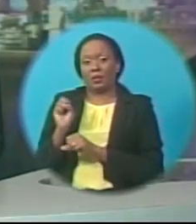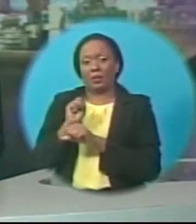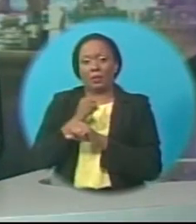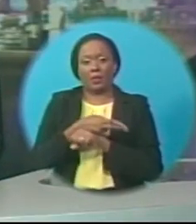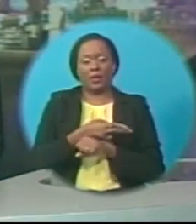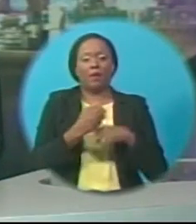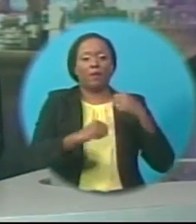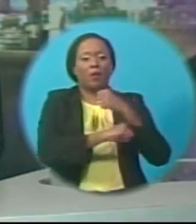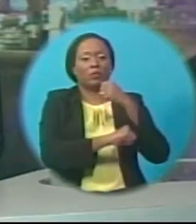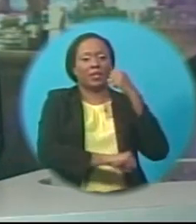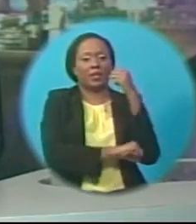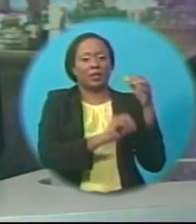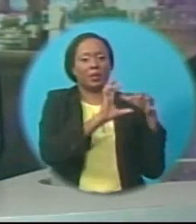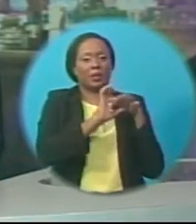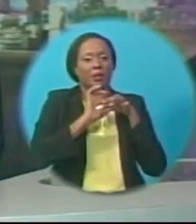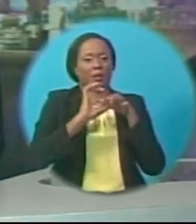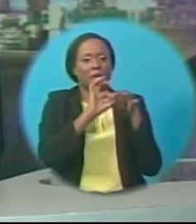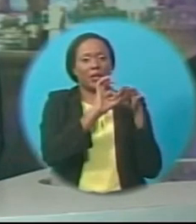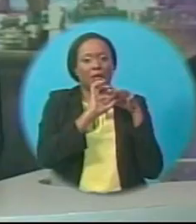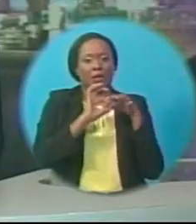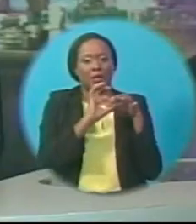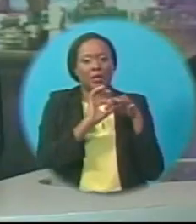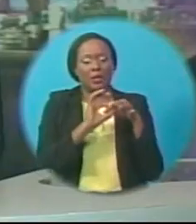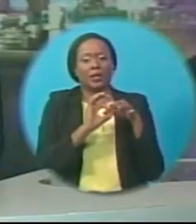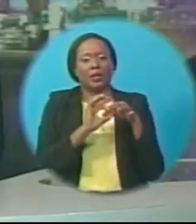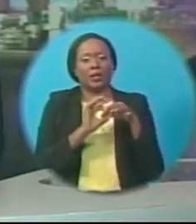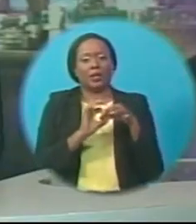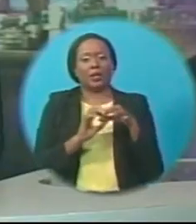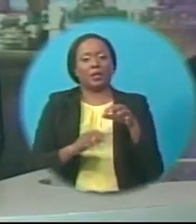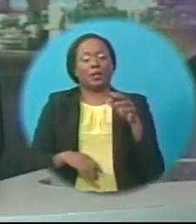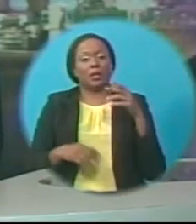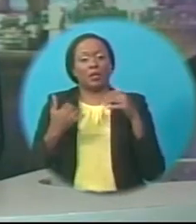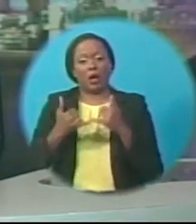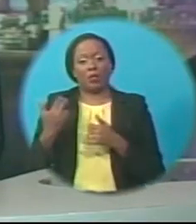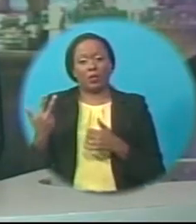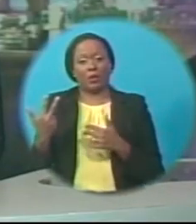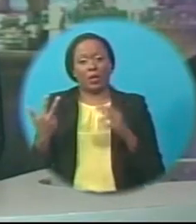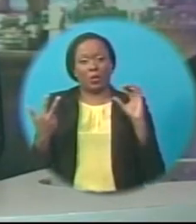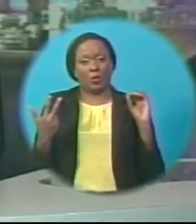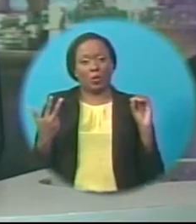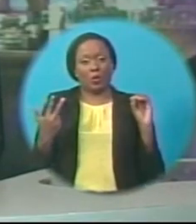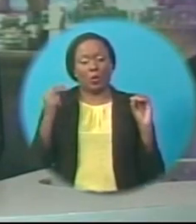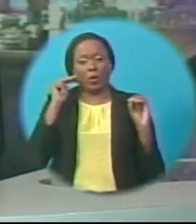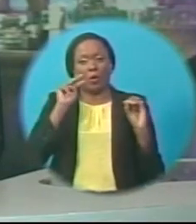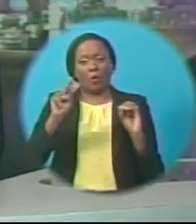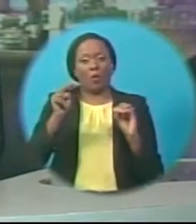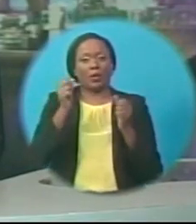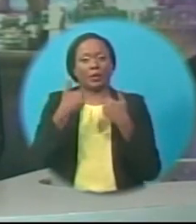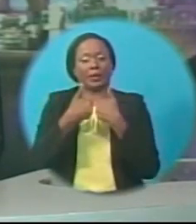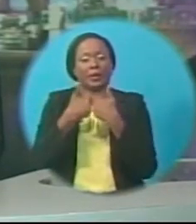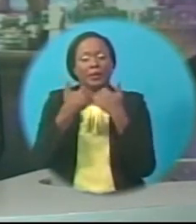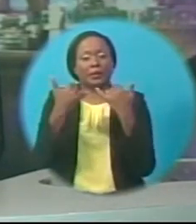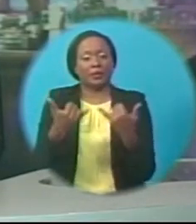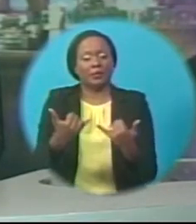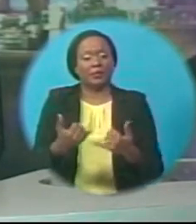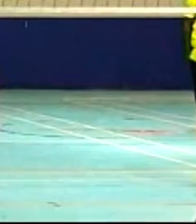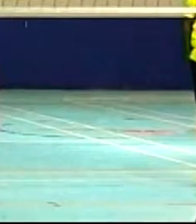they defeated Foundation United also 3 straight to move to 3-0. CBC's Damian Best